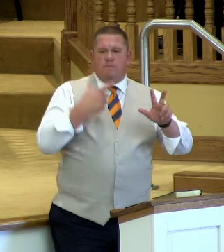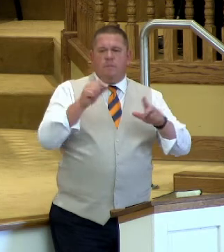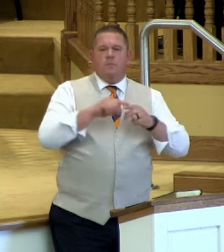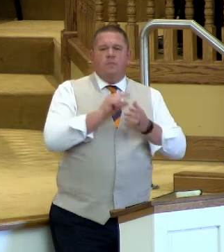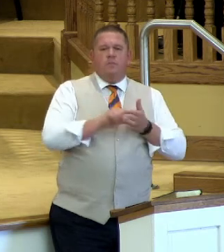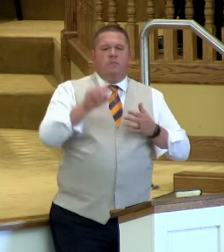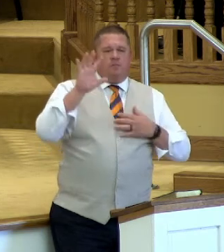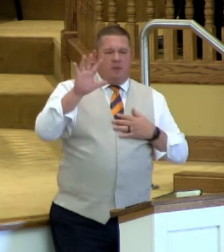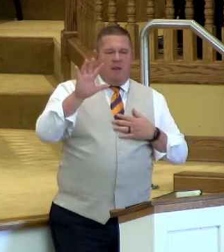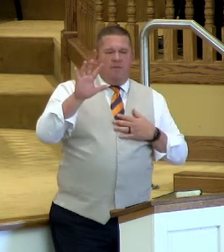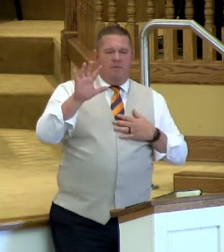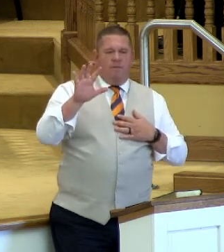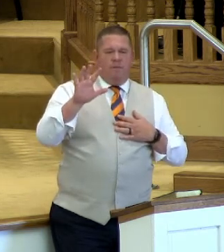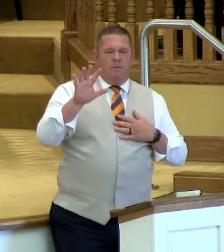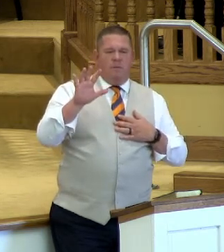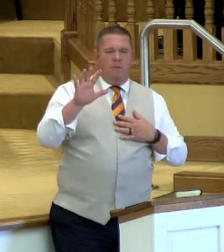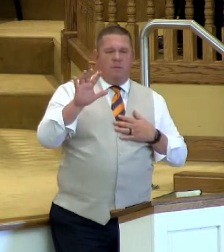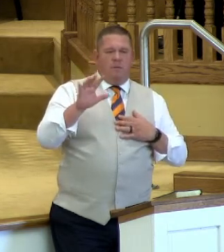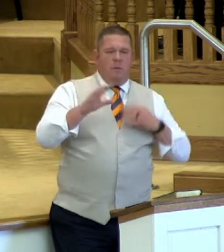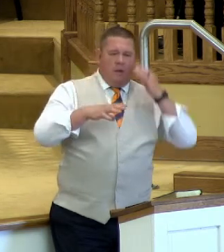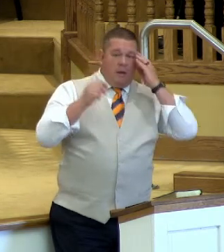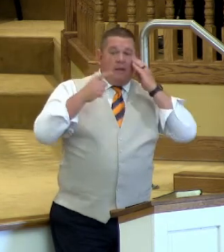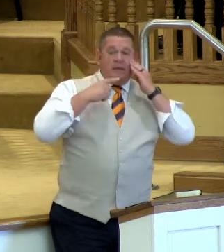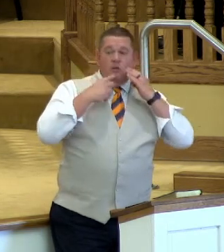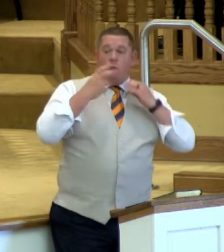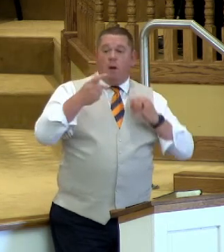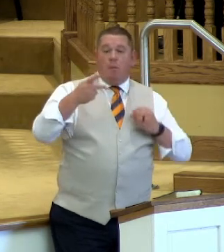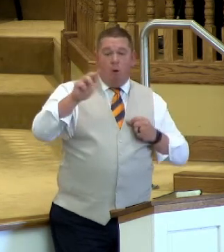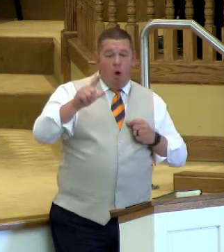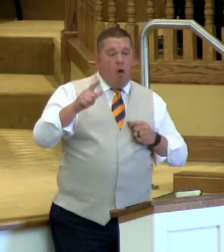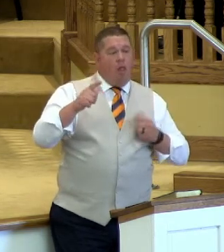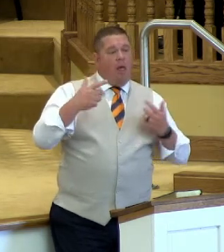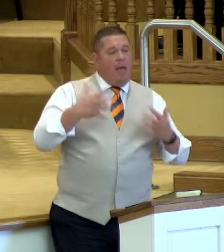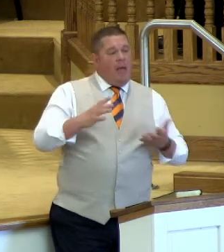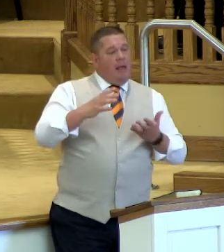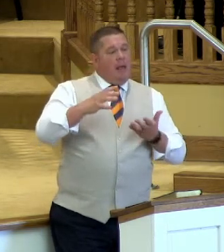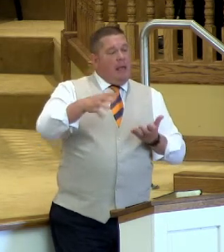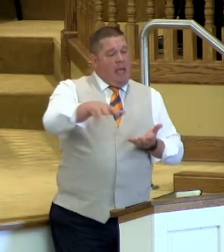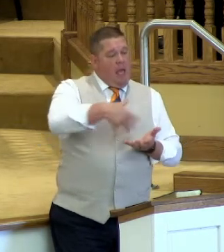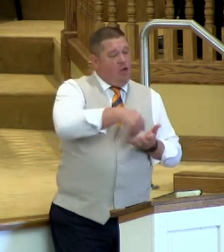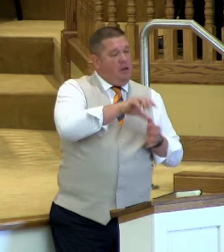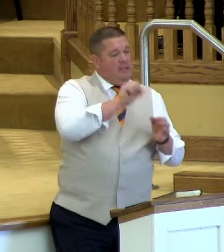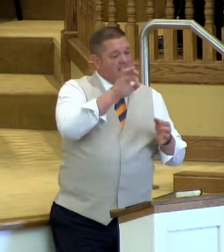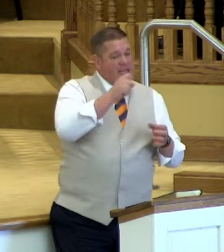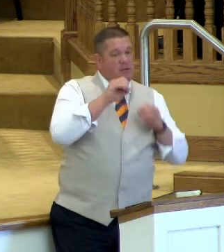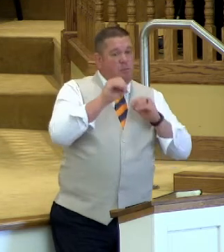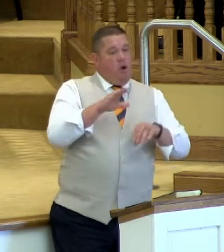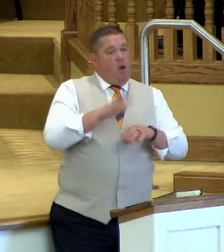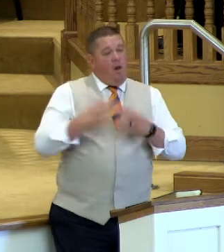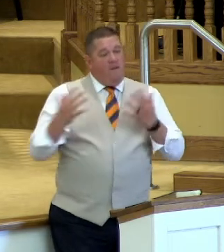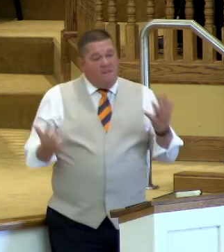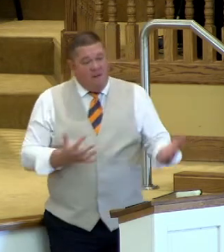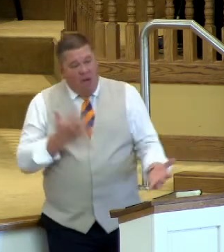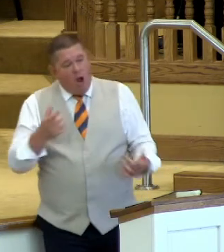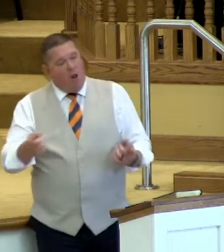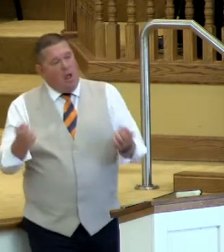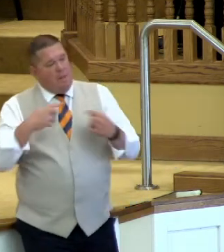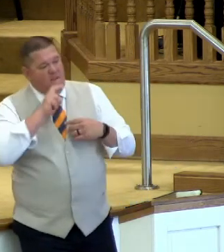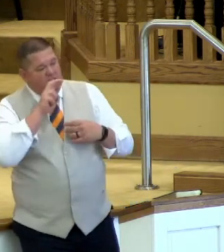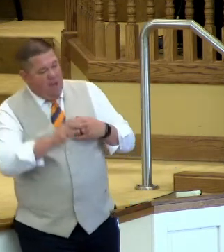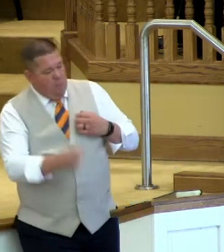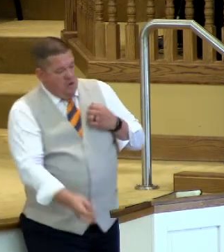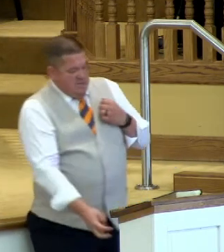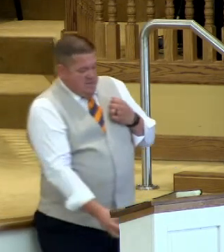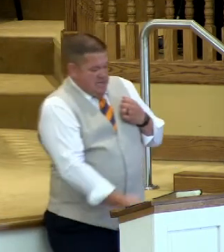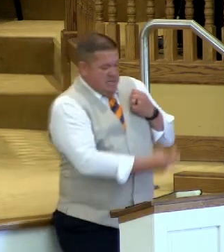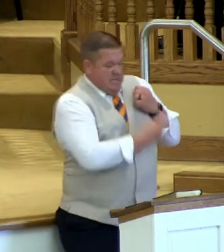to verse number 5. And it says, and when Paul had gathered a bundle of sticks and laid them on the fire, there came a viper out